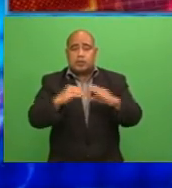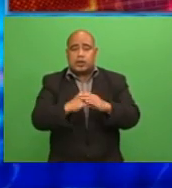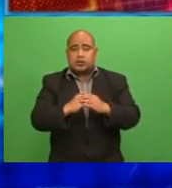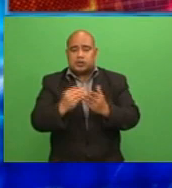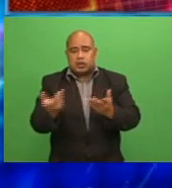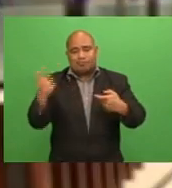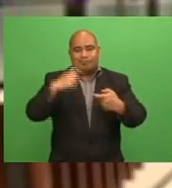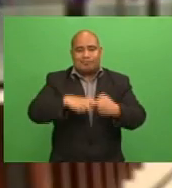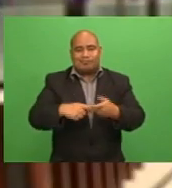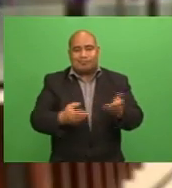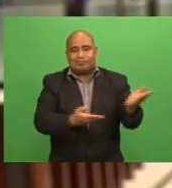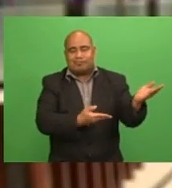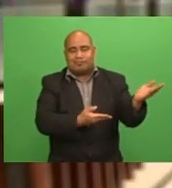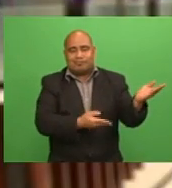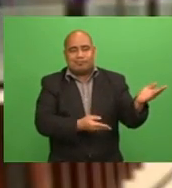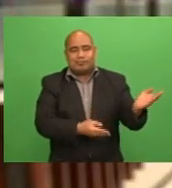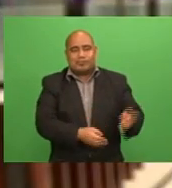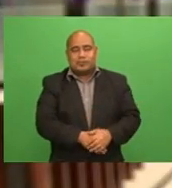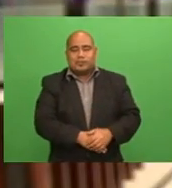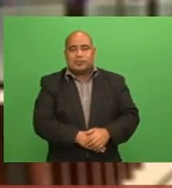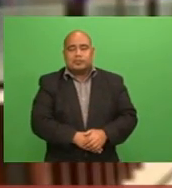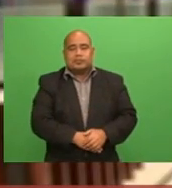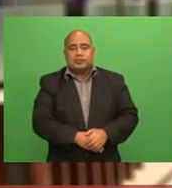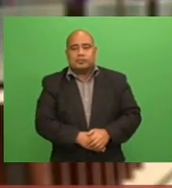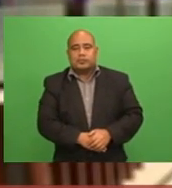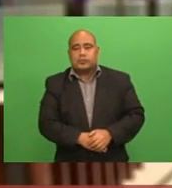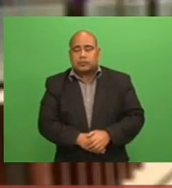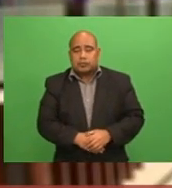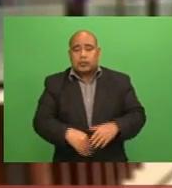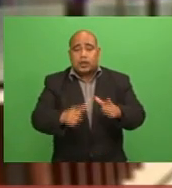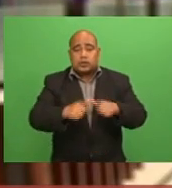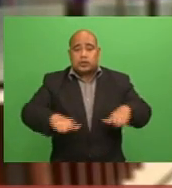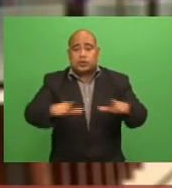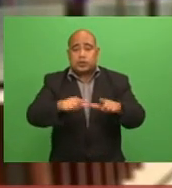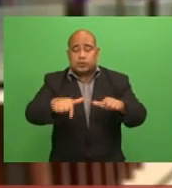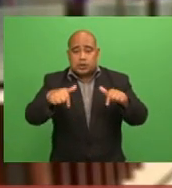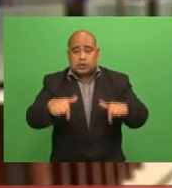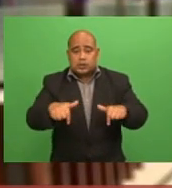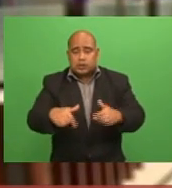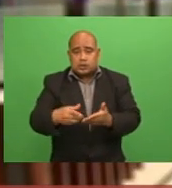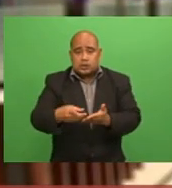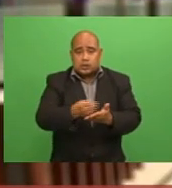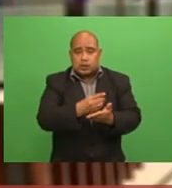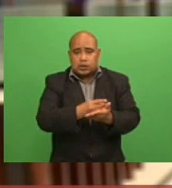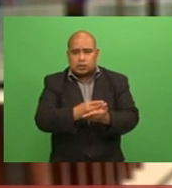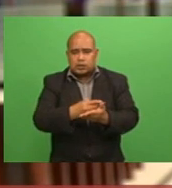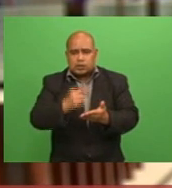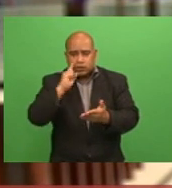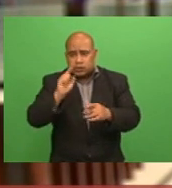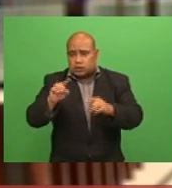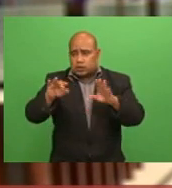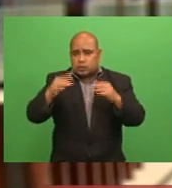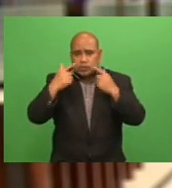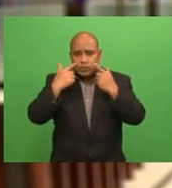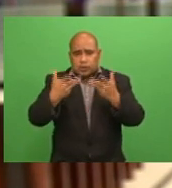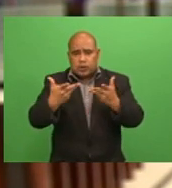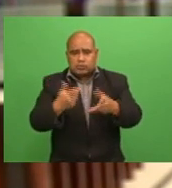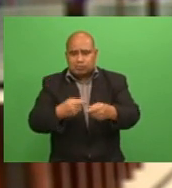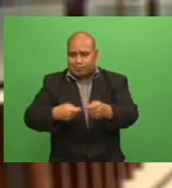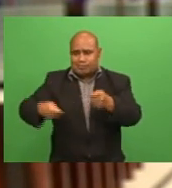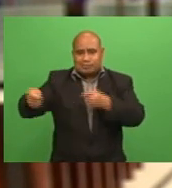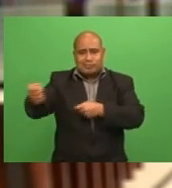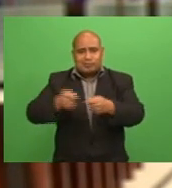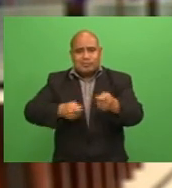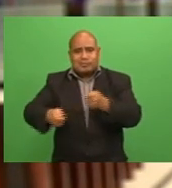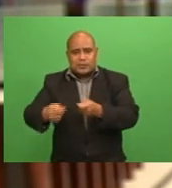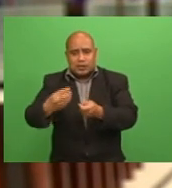market. On the local scene, data release shows Australia's trade balance rose 2% to $8.03